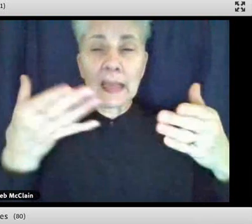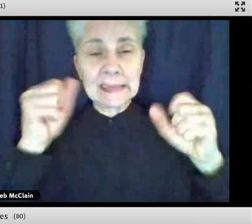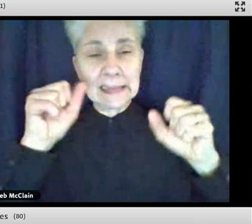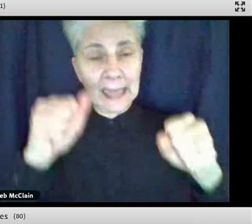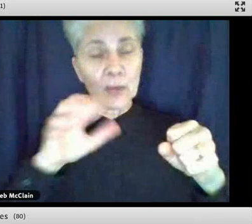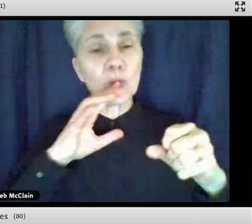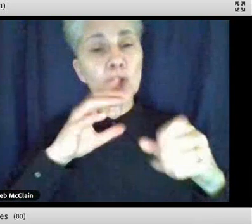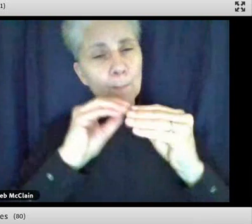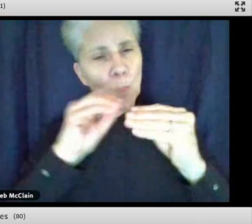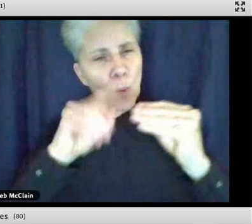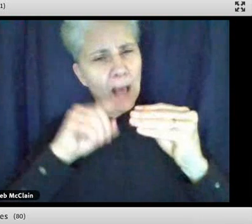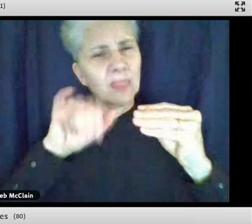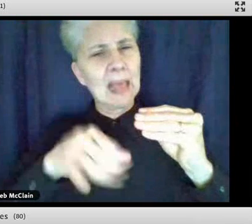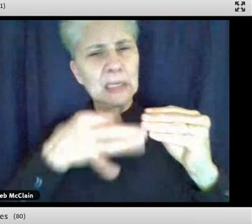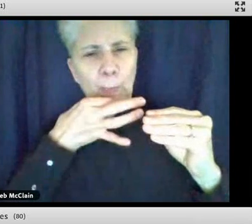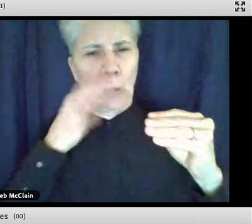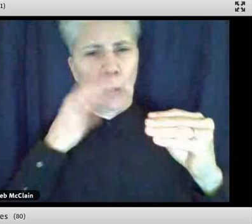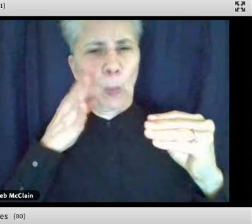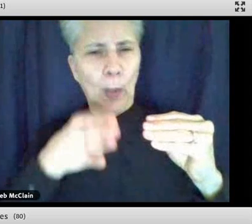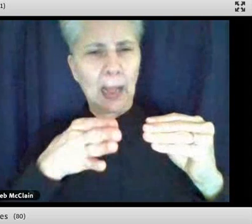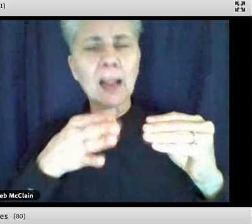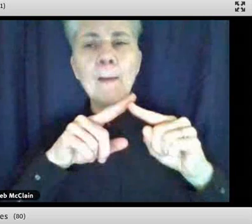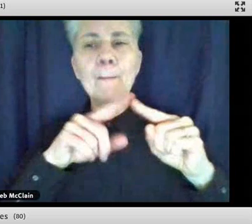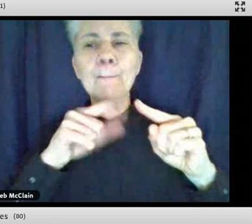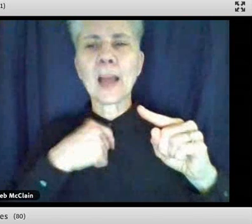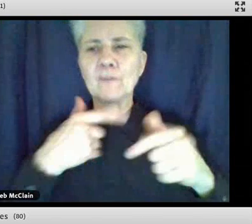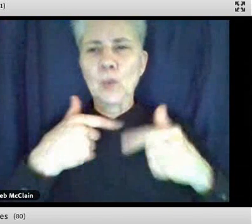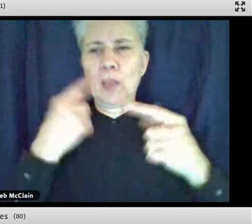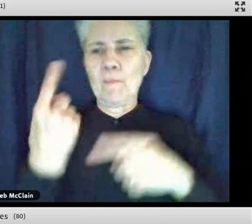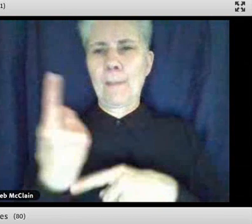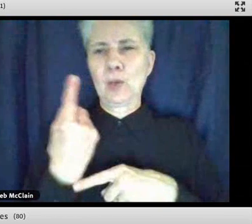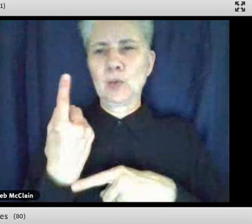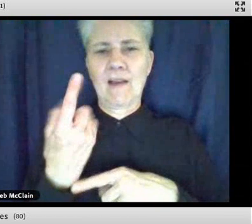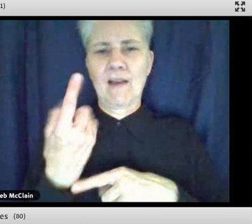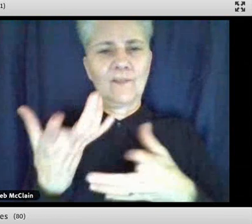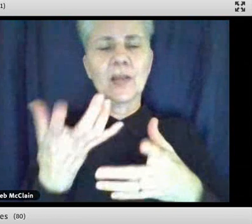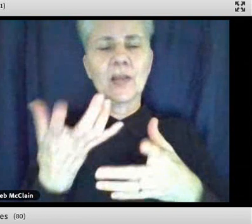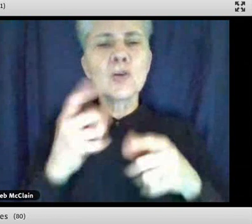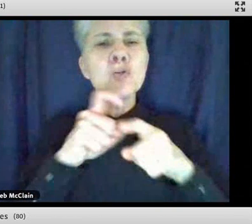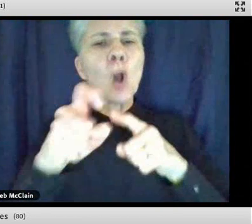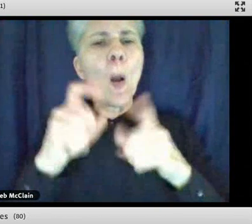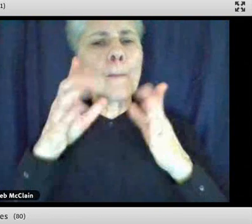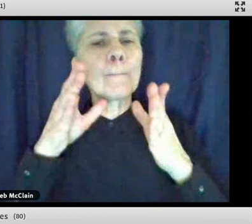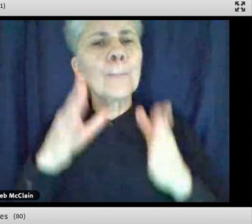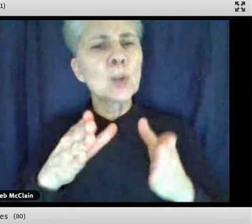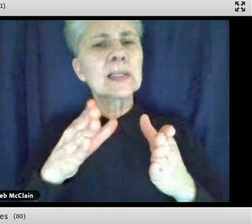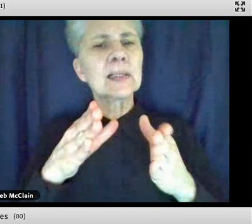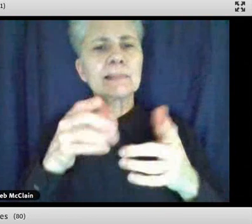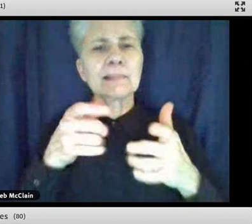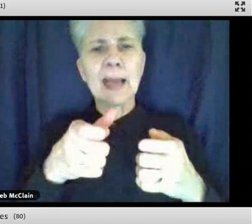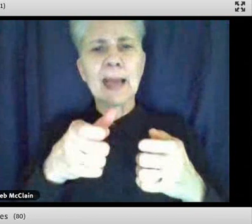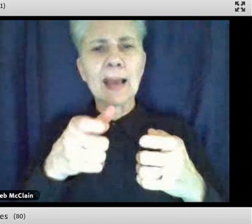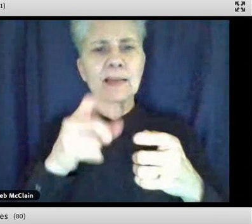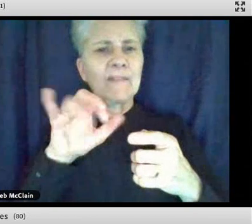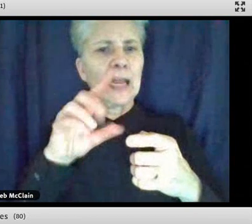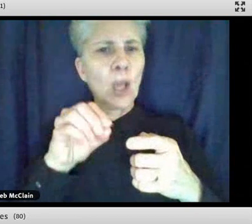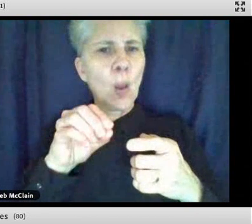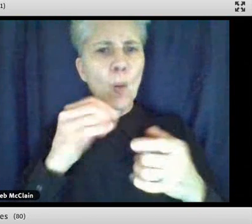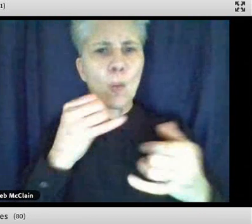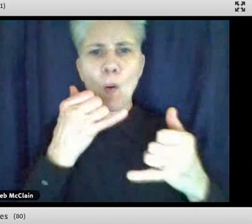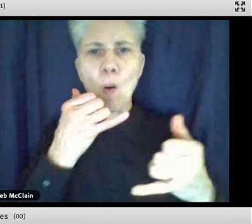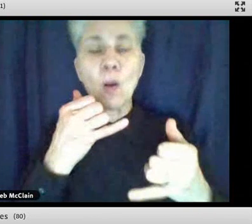little bit more about that in a minute. But if you live alone, call somebody, text, video. If you